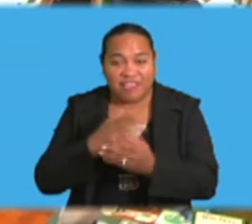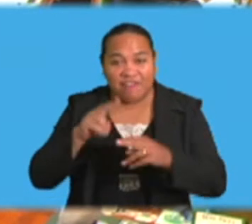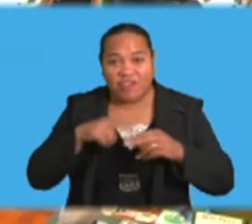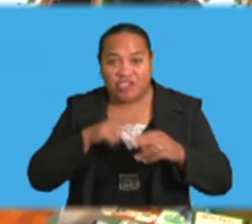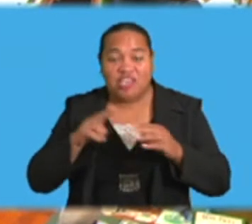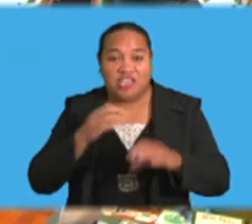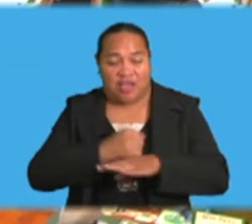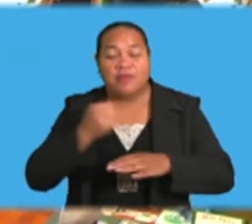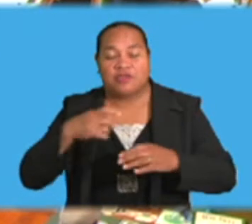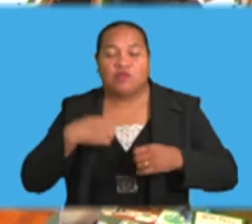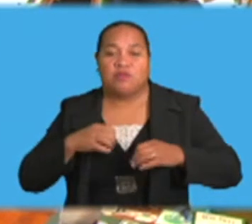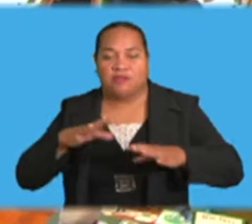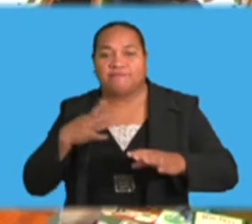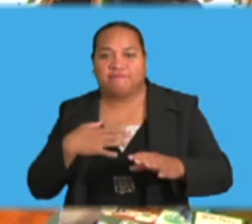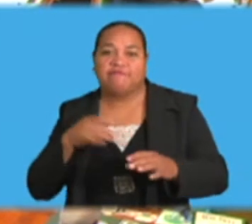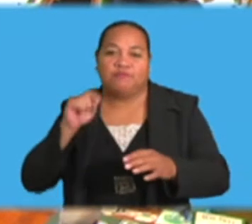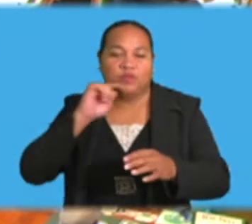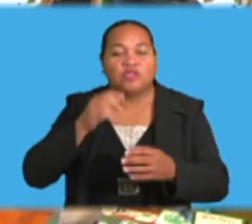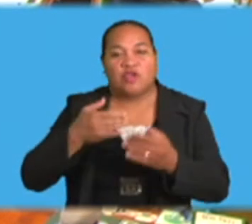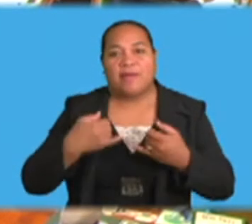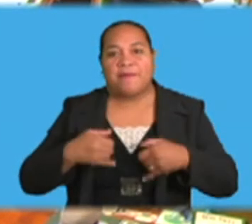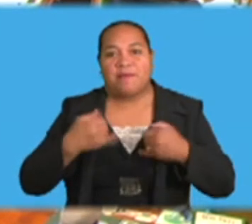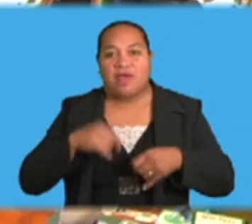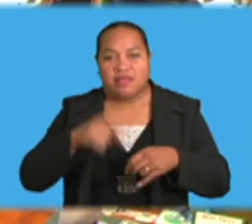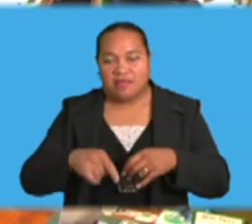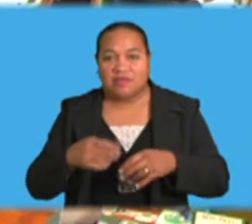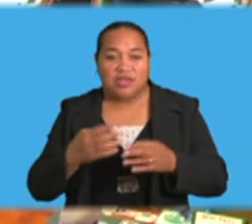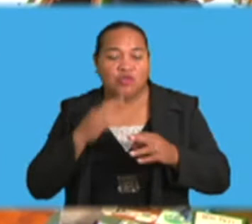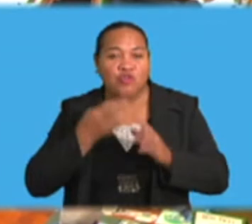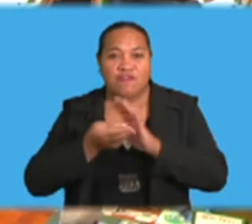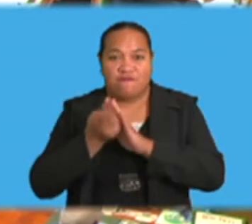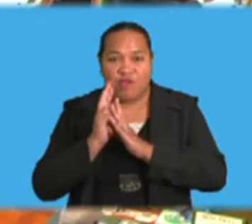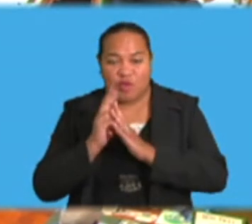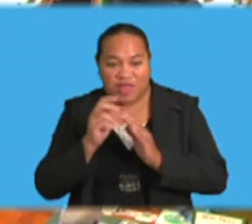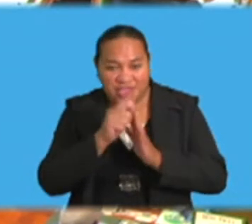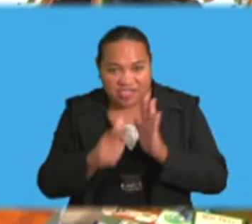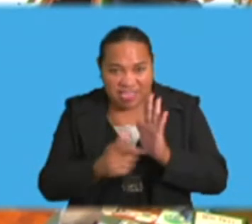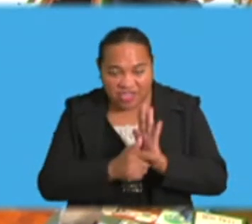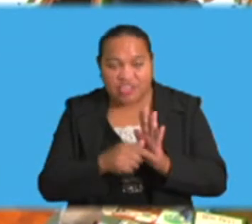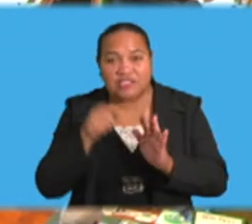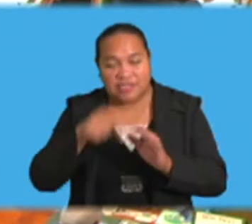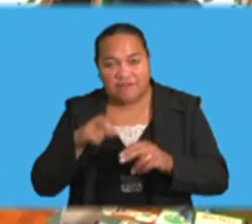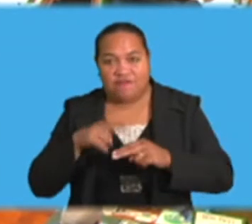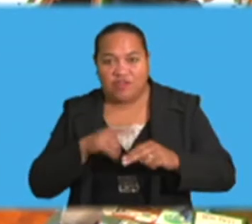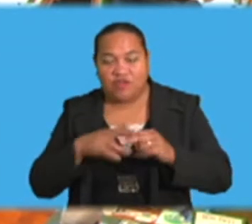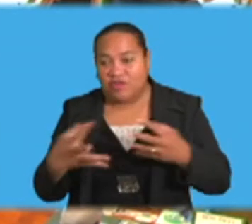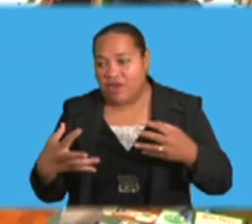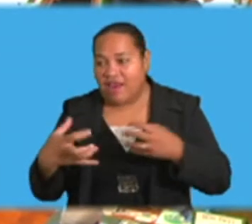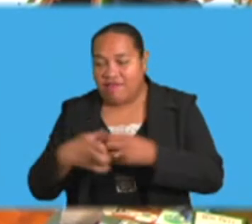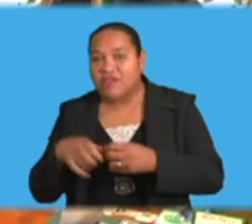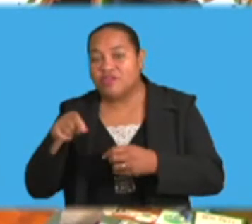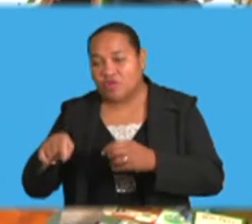working to implement the covenants in Fiji and to review all the legislation currently used in Fiji that may be relevant to